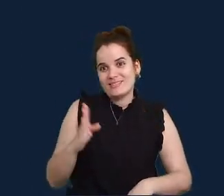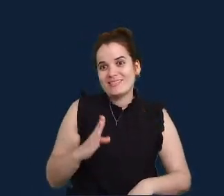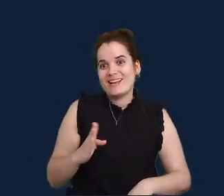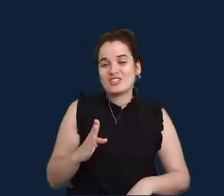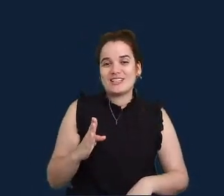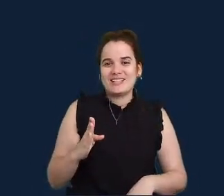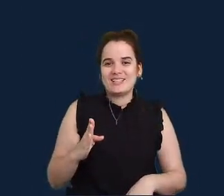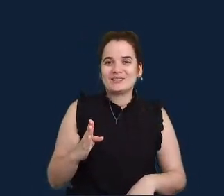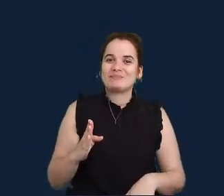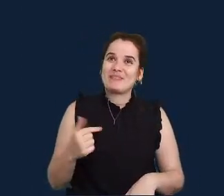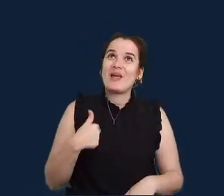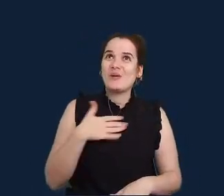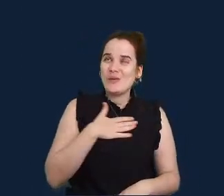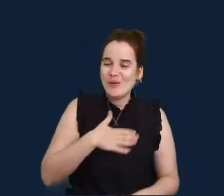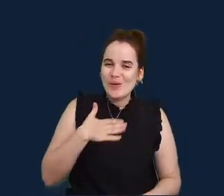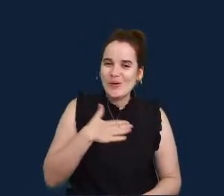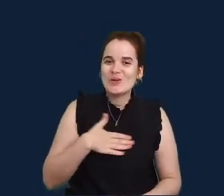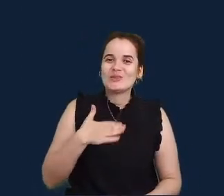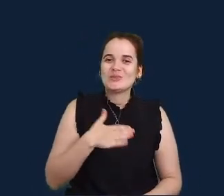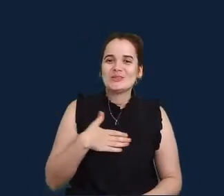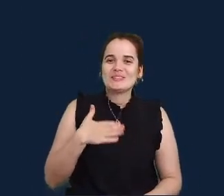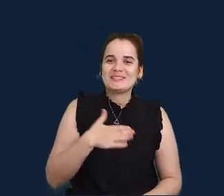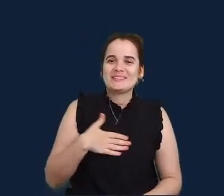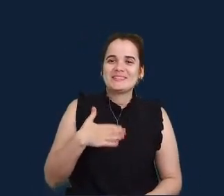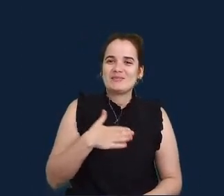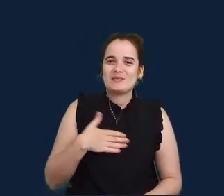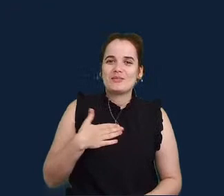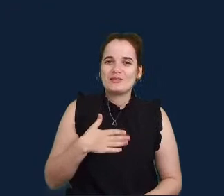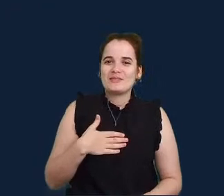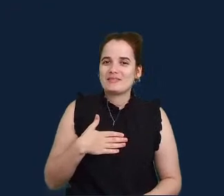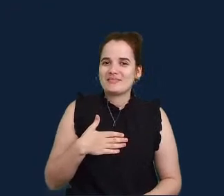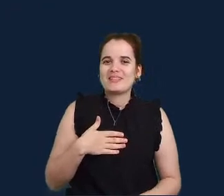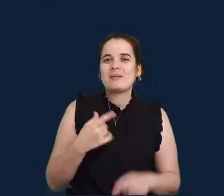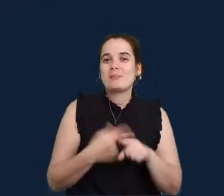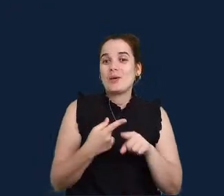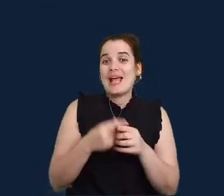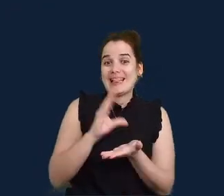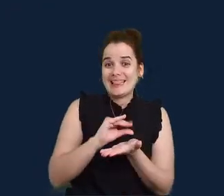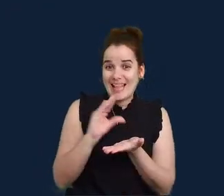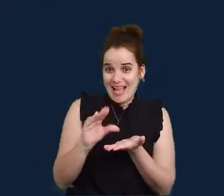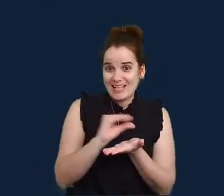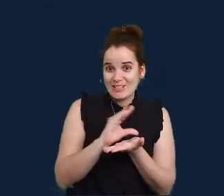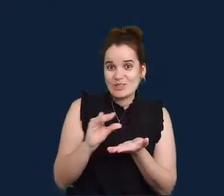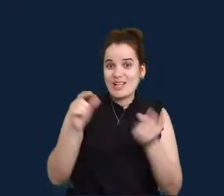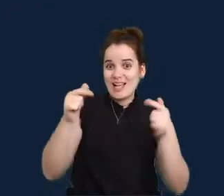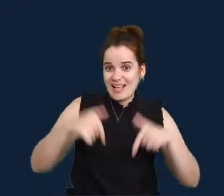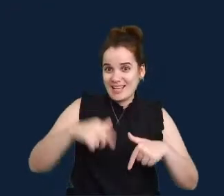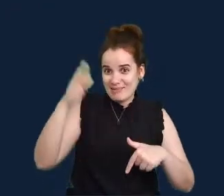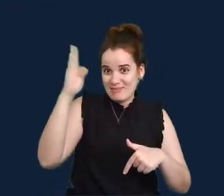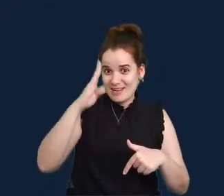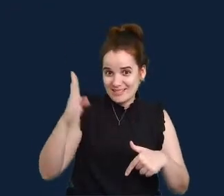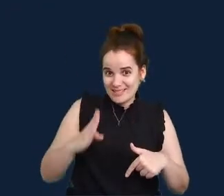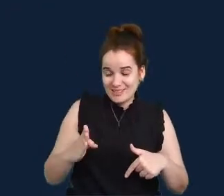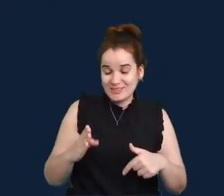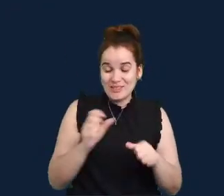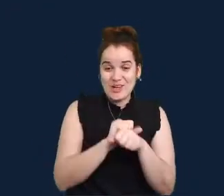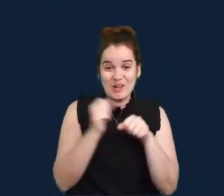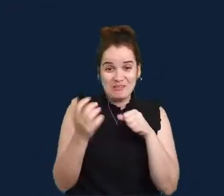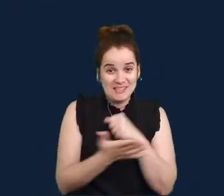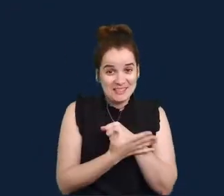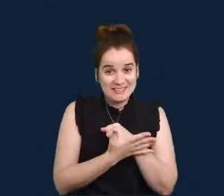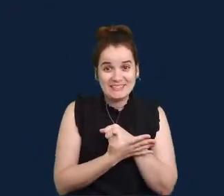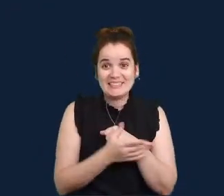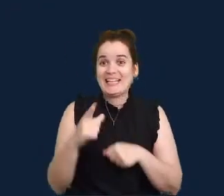that about the Brazil COVID dashboard, that they were COVID numbers, but then they also had other